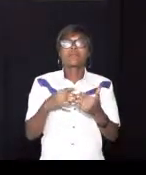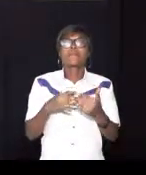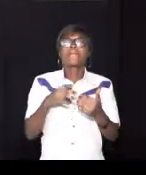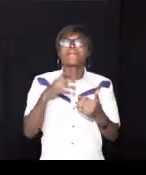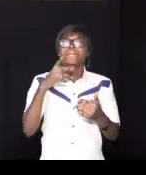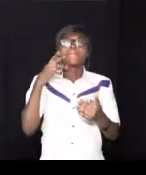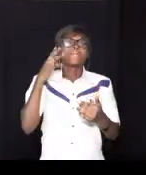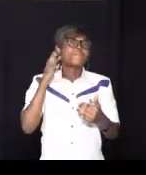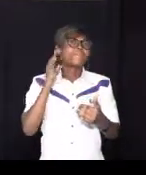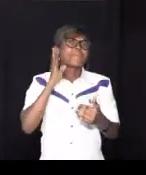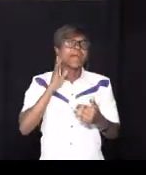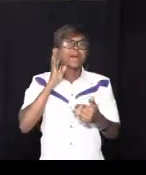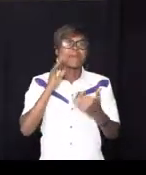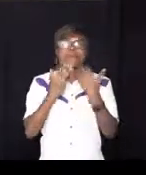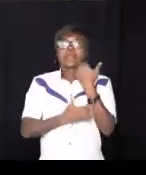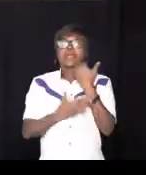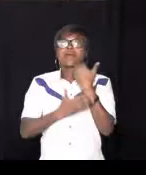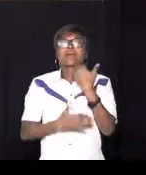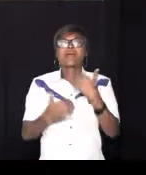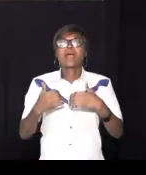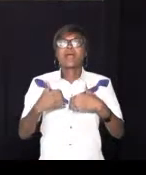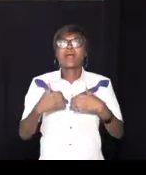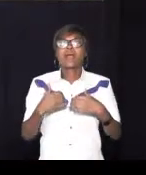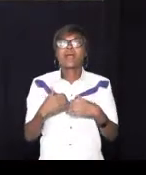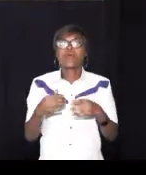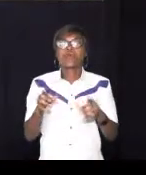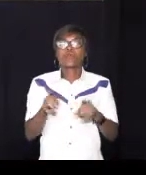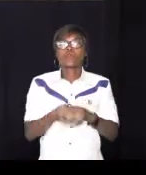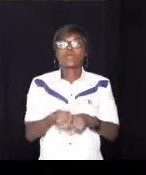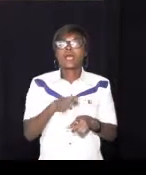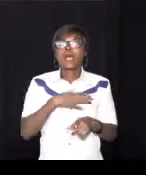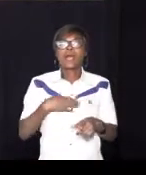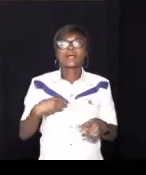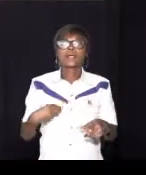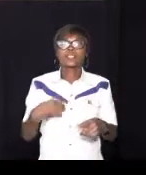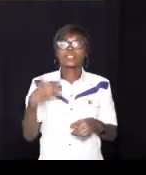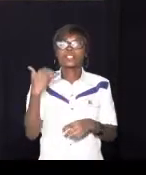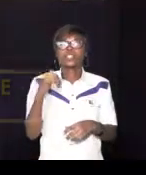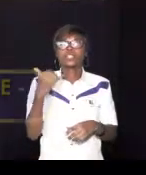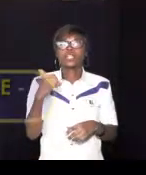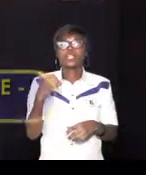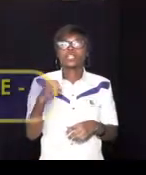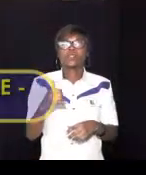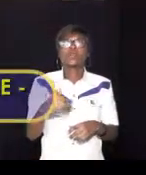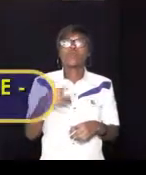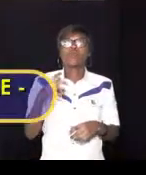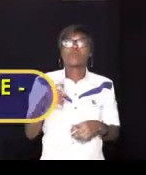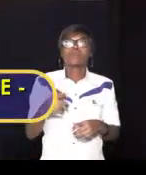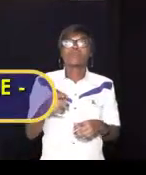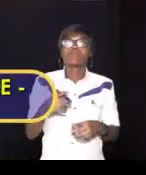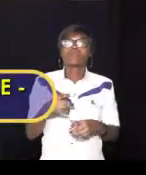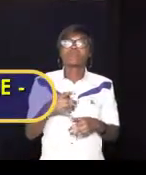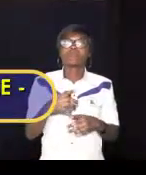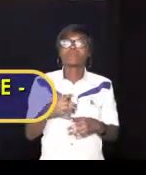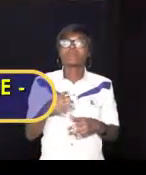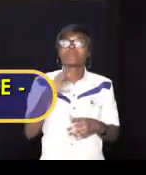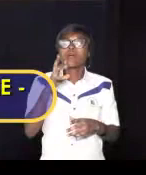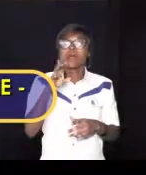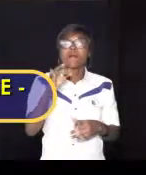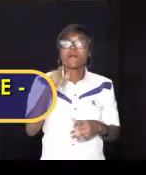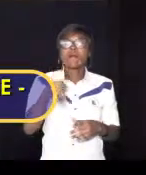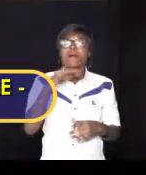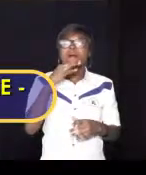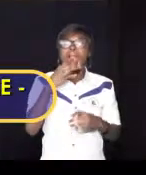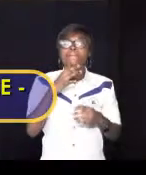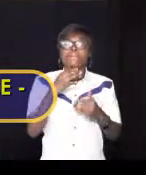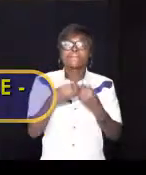Brown yam has natural color. And even yellow ripe banana, that one